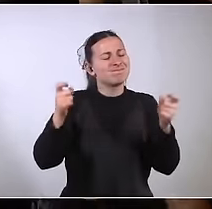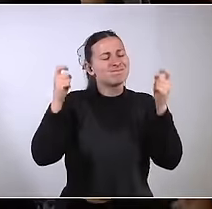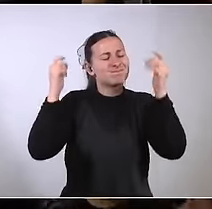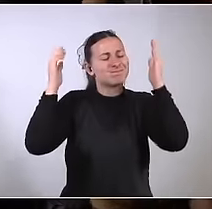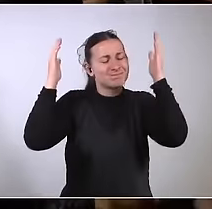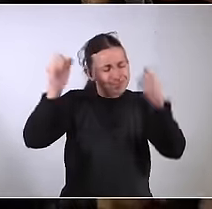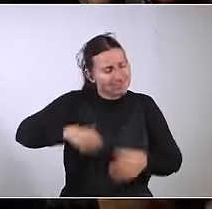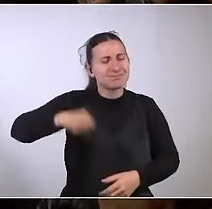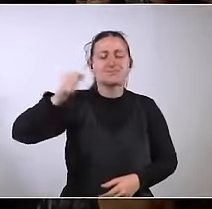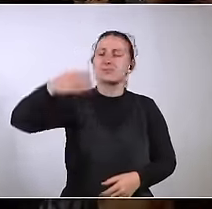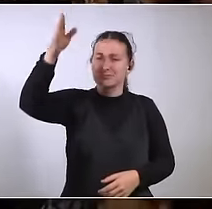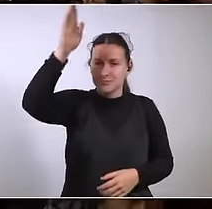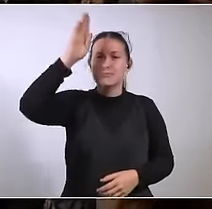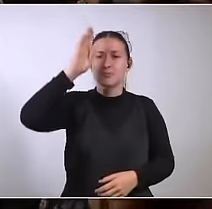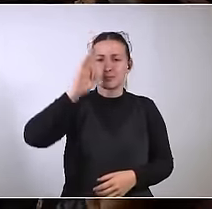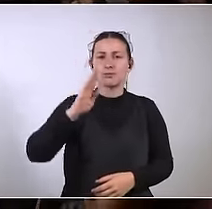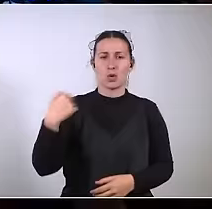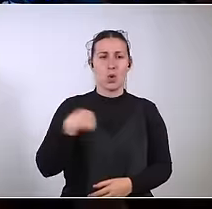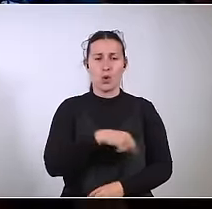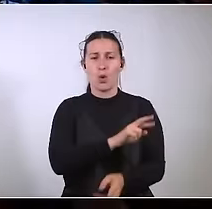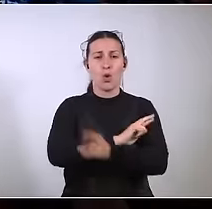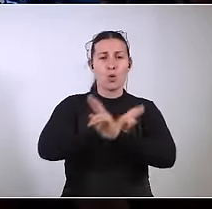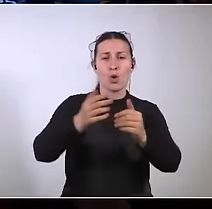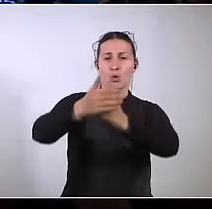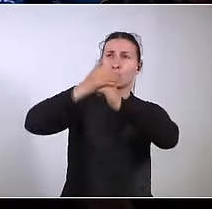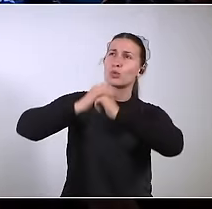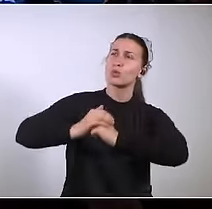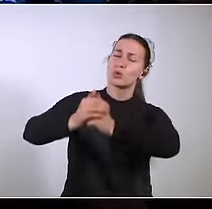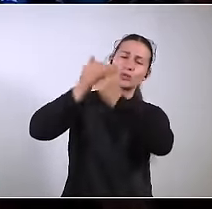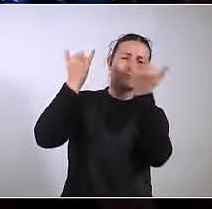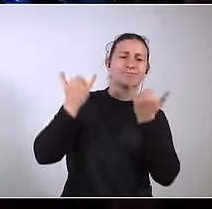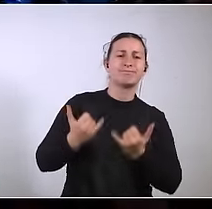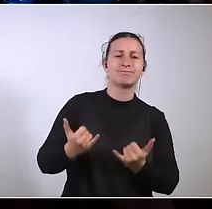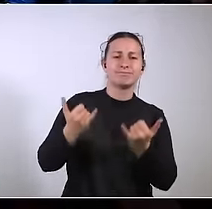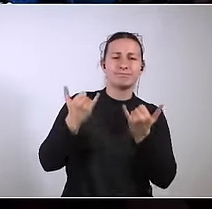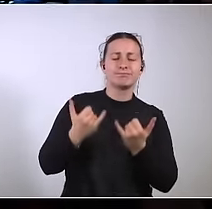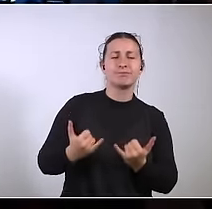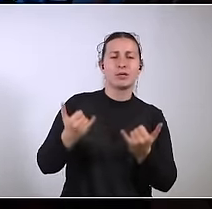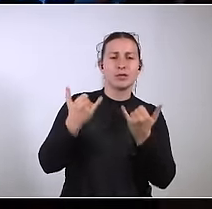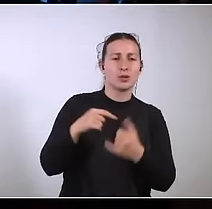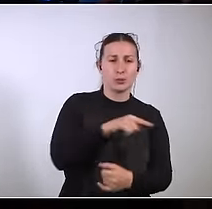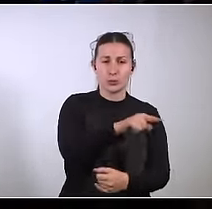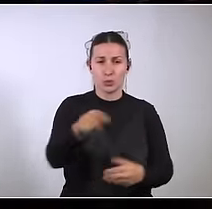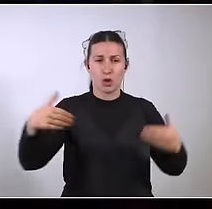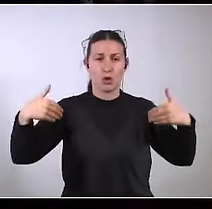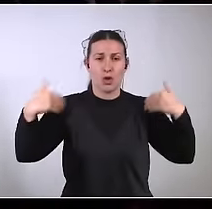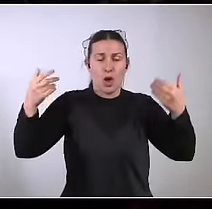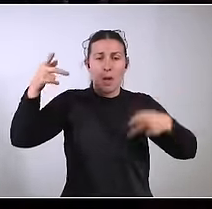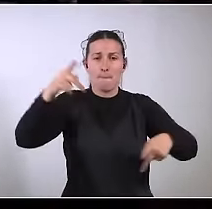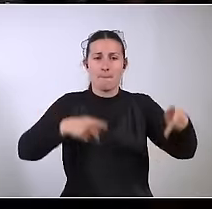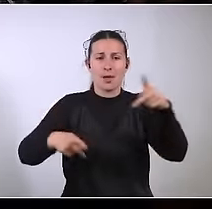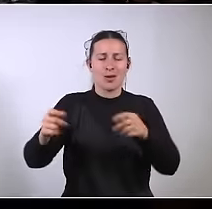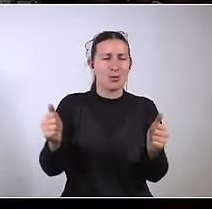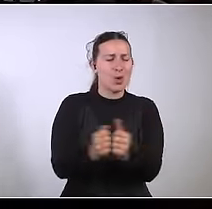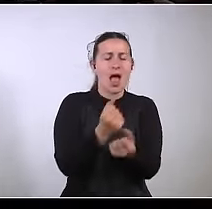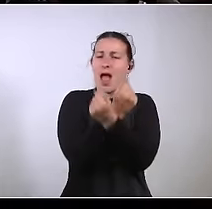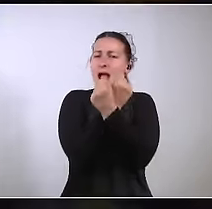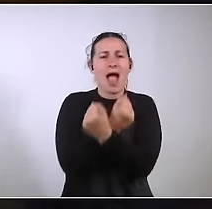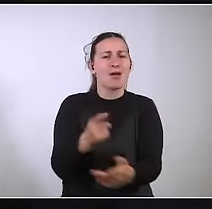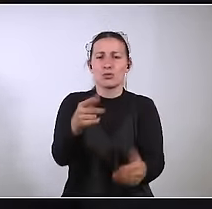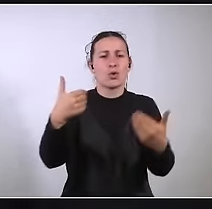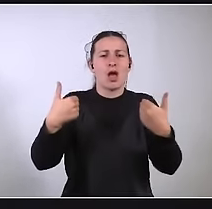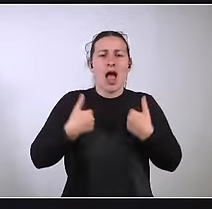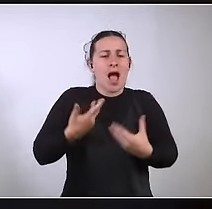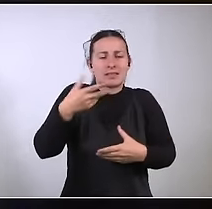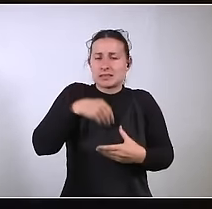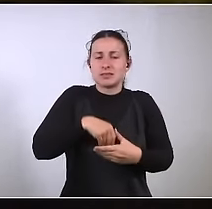yes, God. As we are about getting ready to worship right now, I wonder, young people, with everything that you have